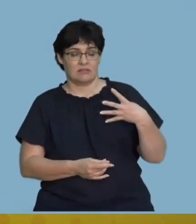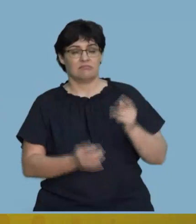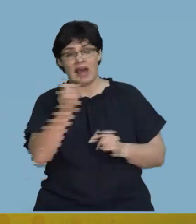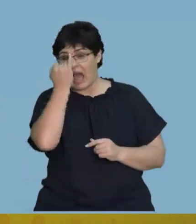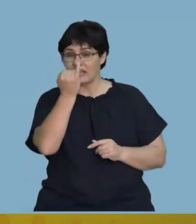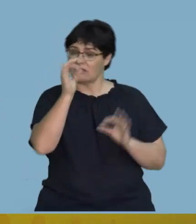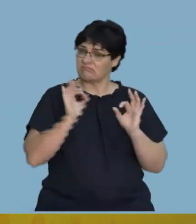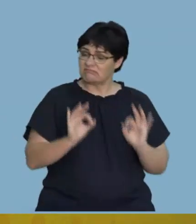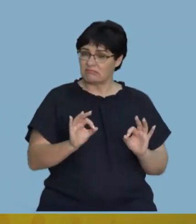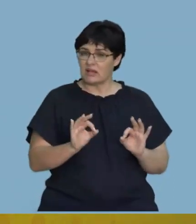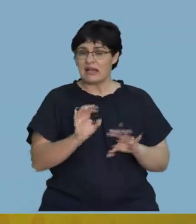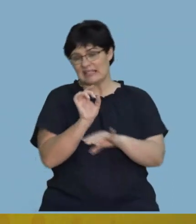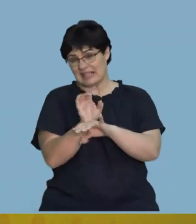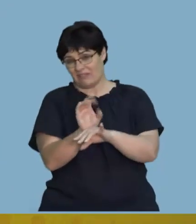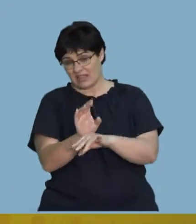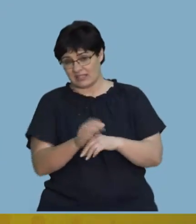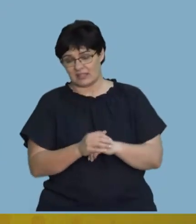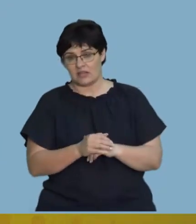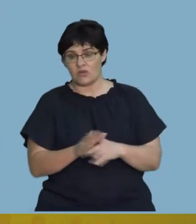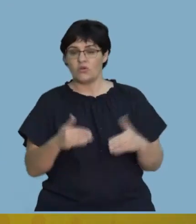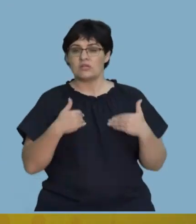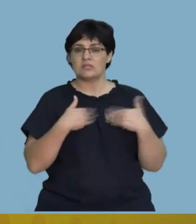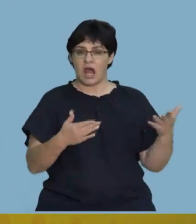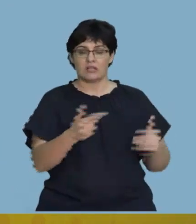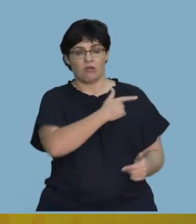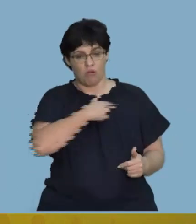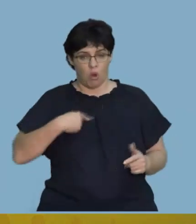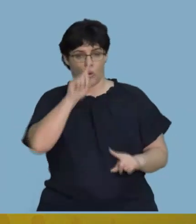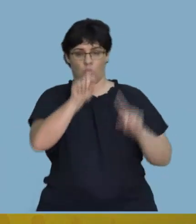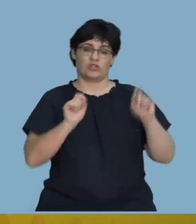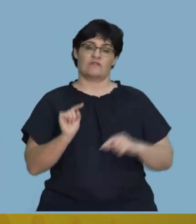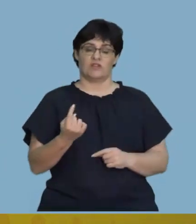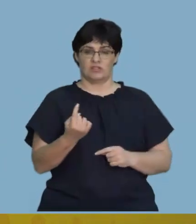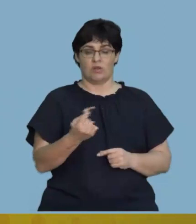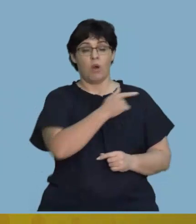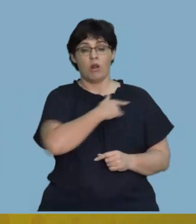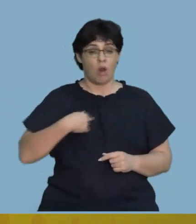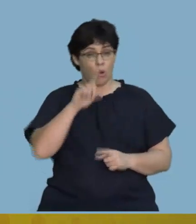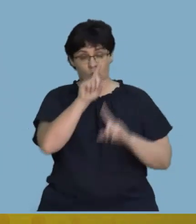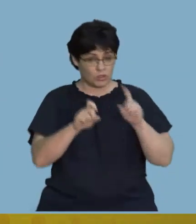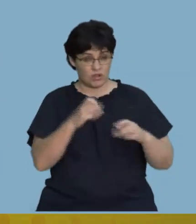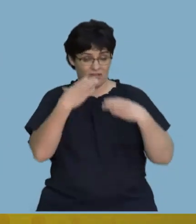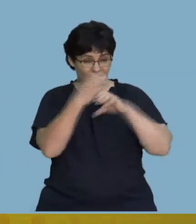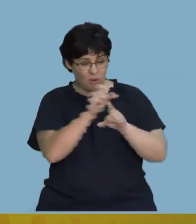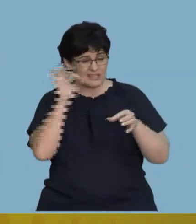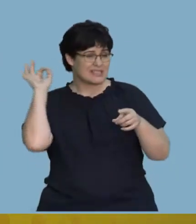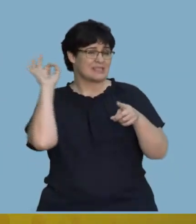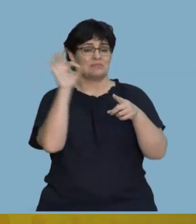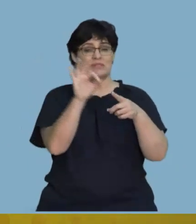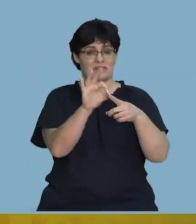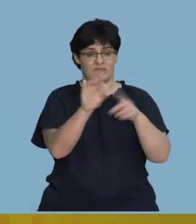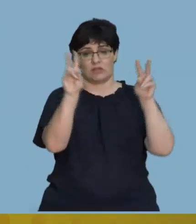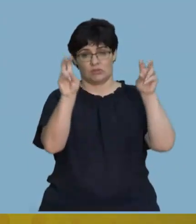a tip, it's advisable that you start with the long questions because long questions, they focus on a